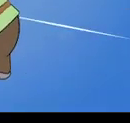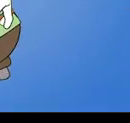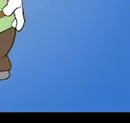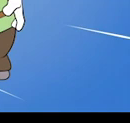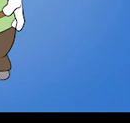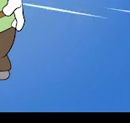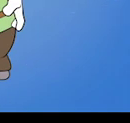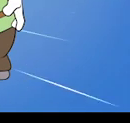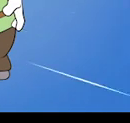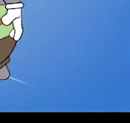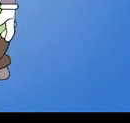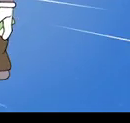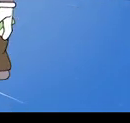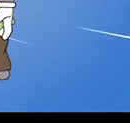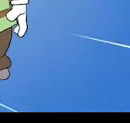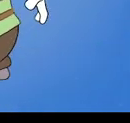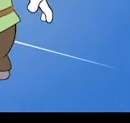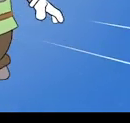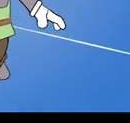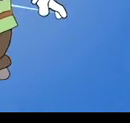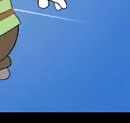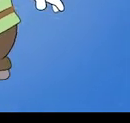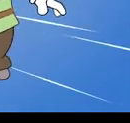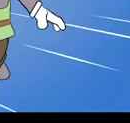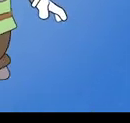Welcome and study with Tanzania Institute of Education.